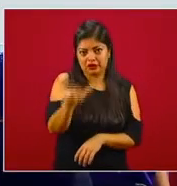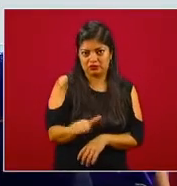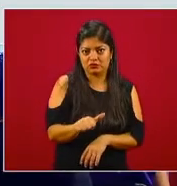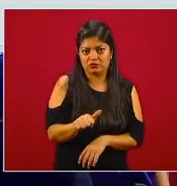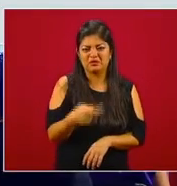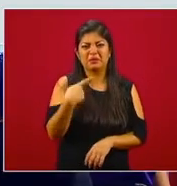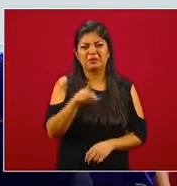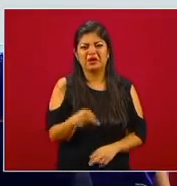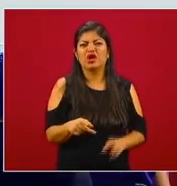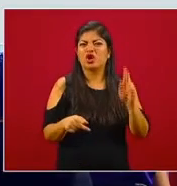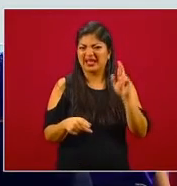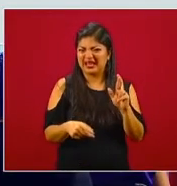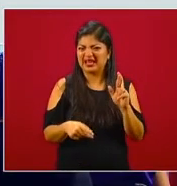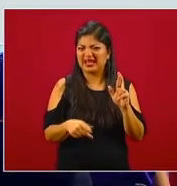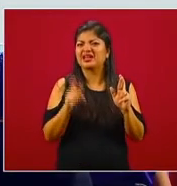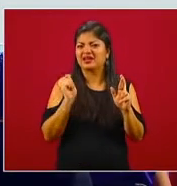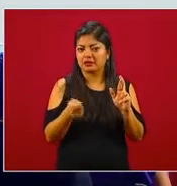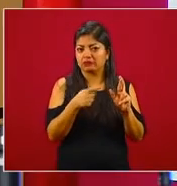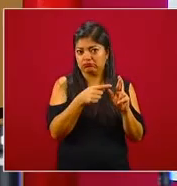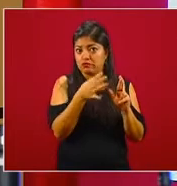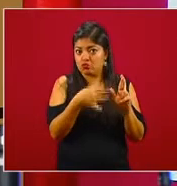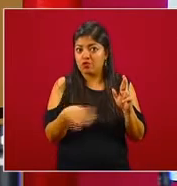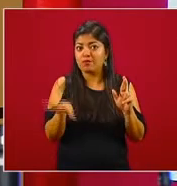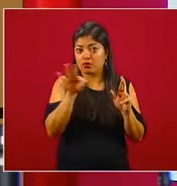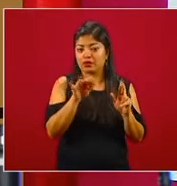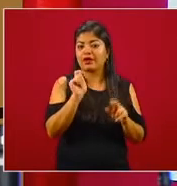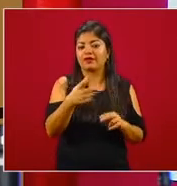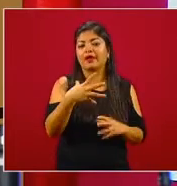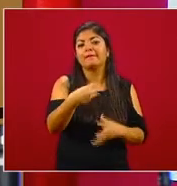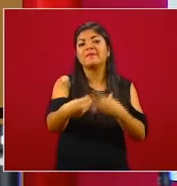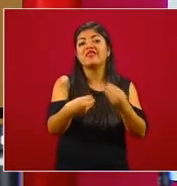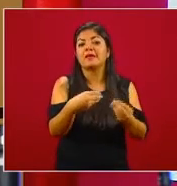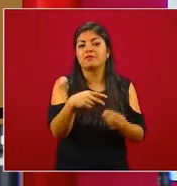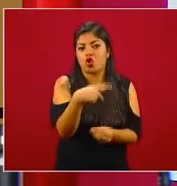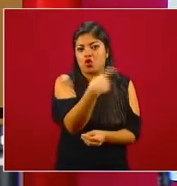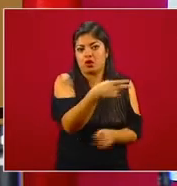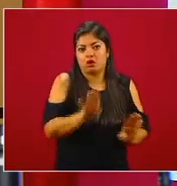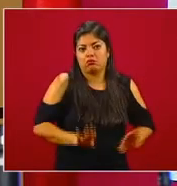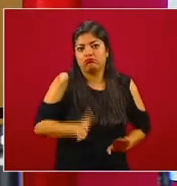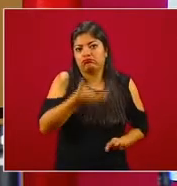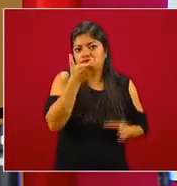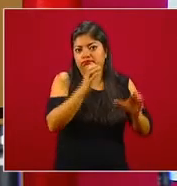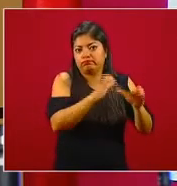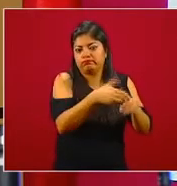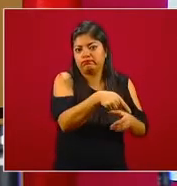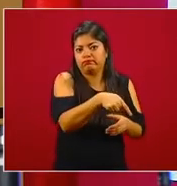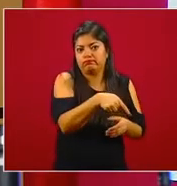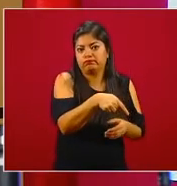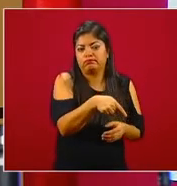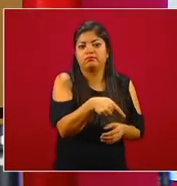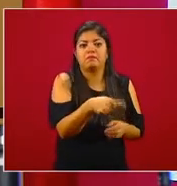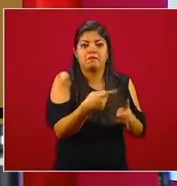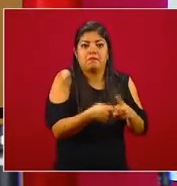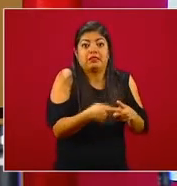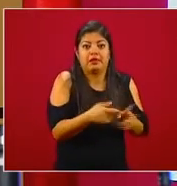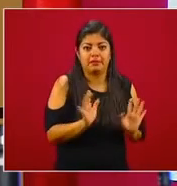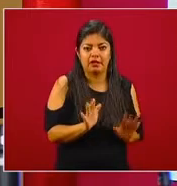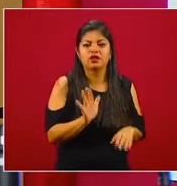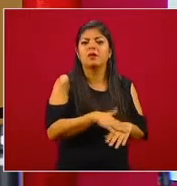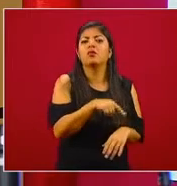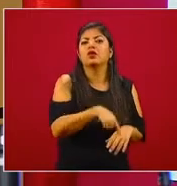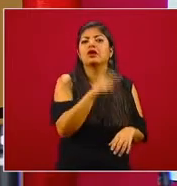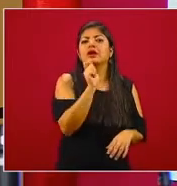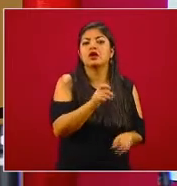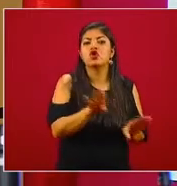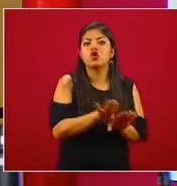1 day, 2 days, 3 days. But this particular measure of R, it's an important variable in the mathematics